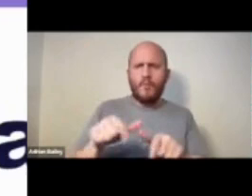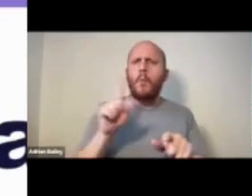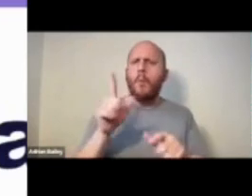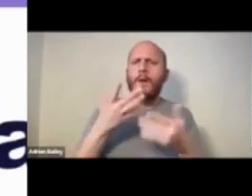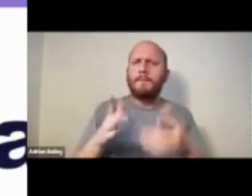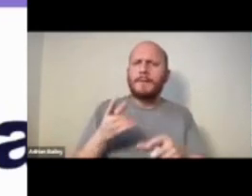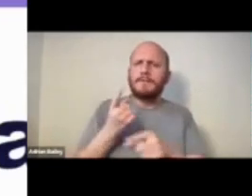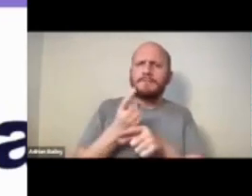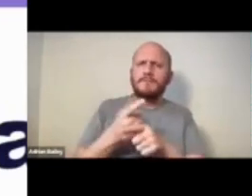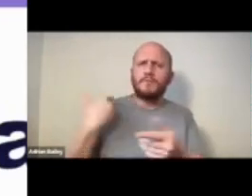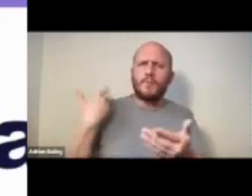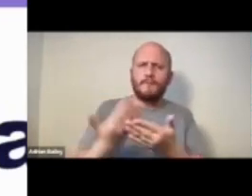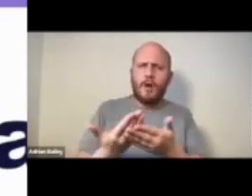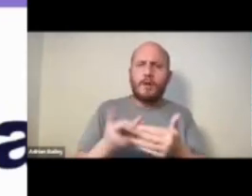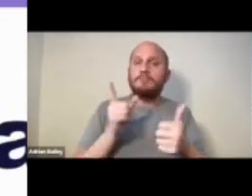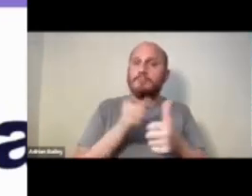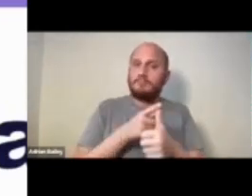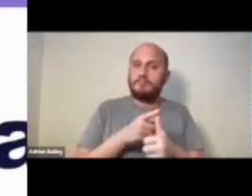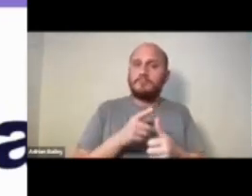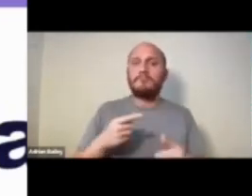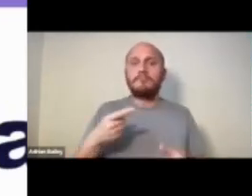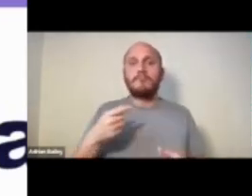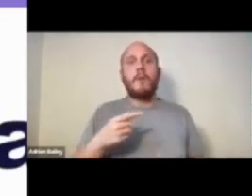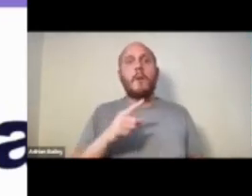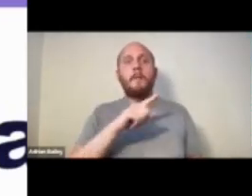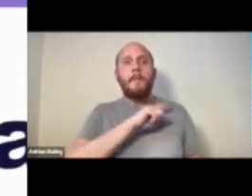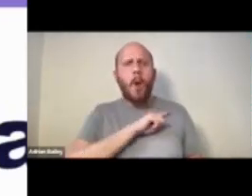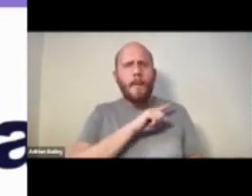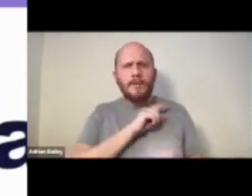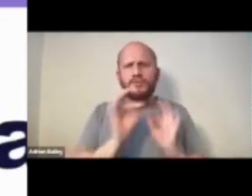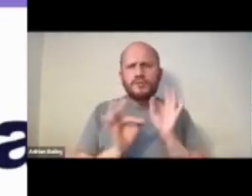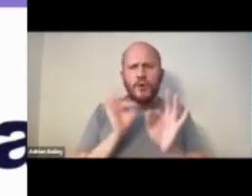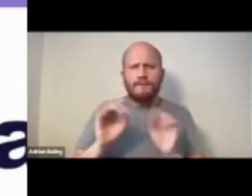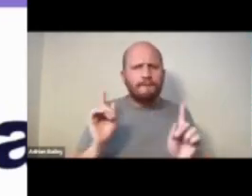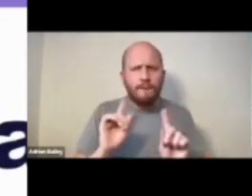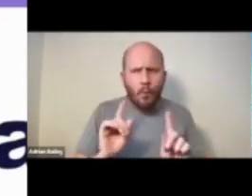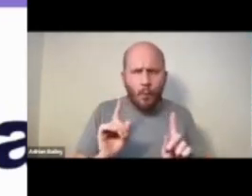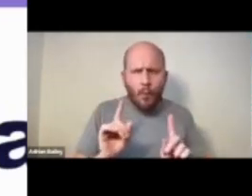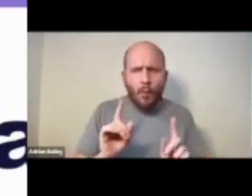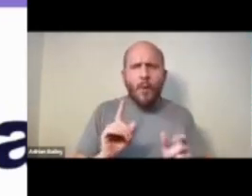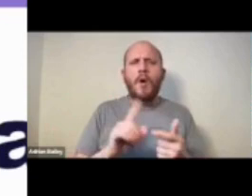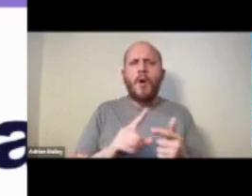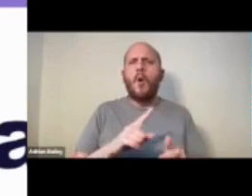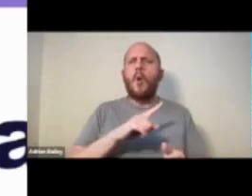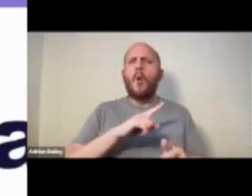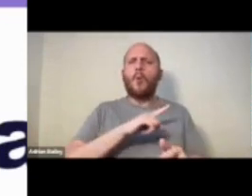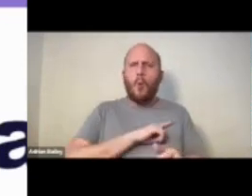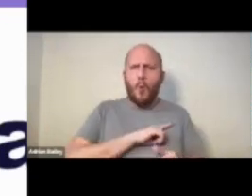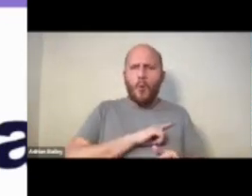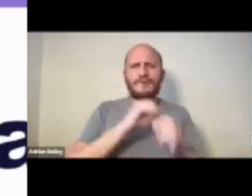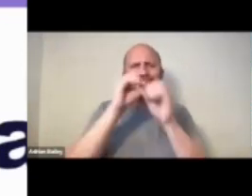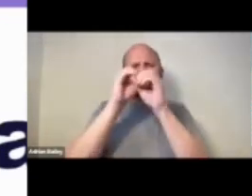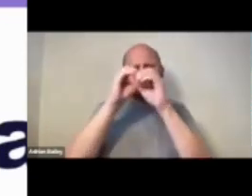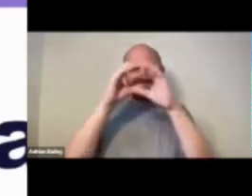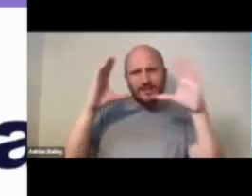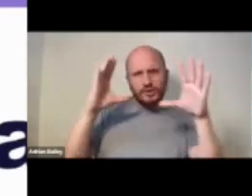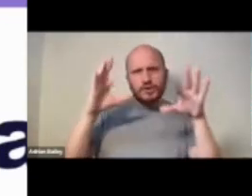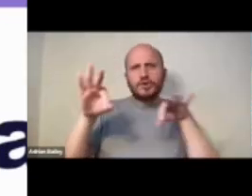survey, cause, vision, and strategy, and how that fits into the types of questions that are asked and how it's